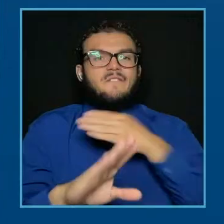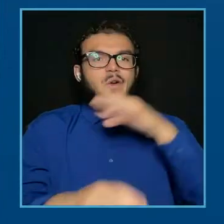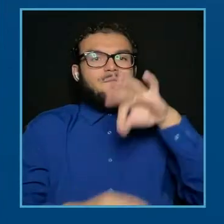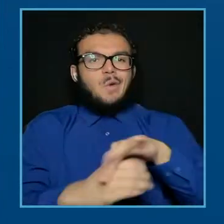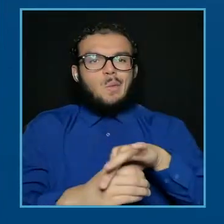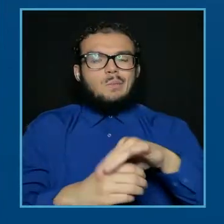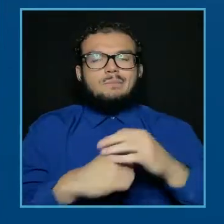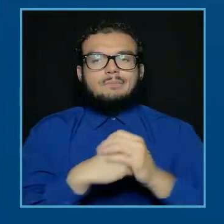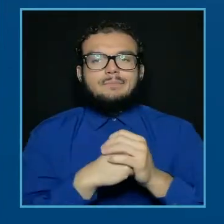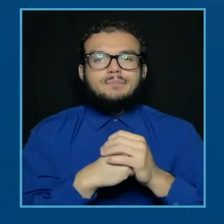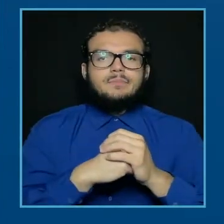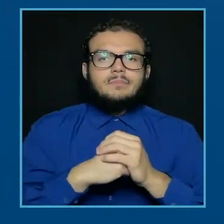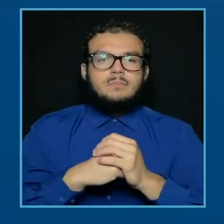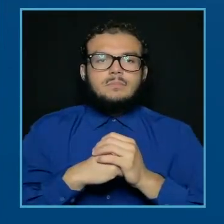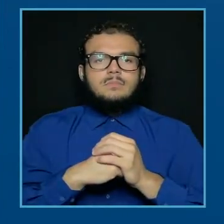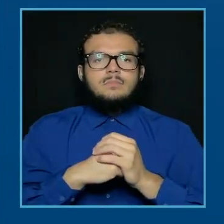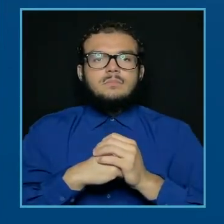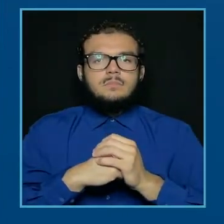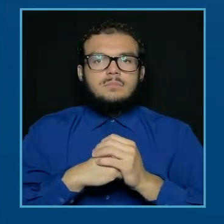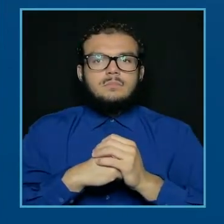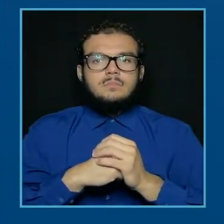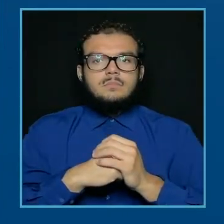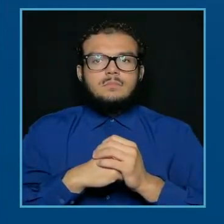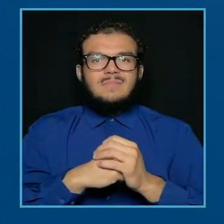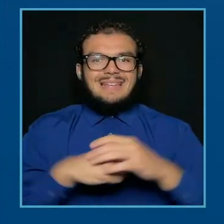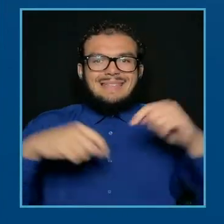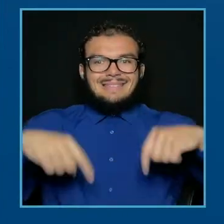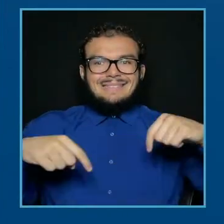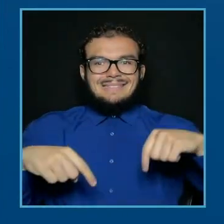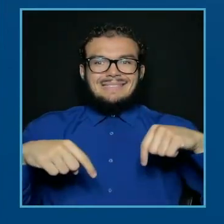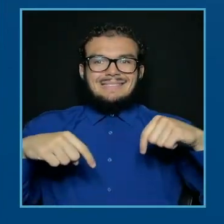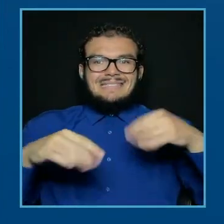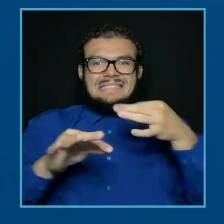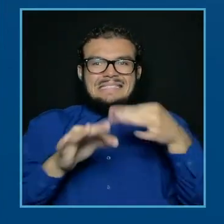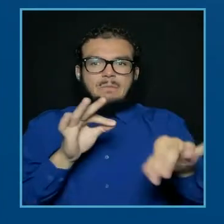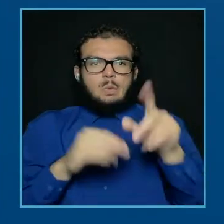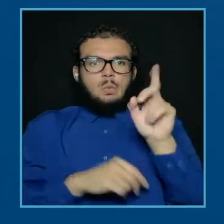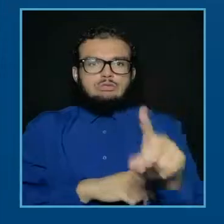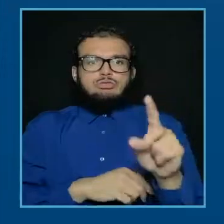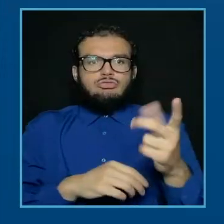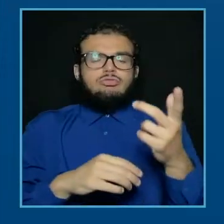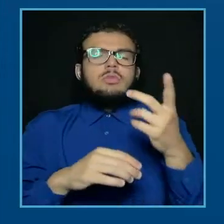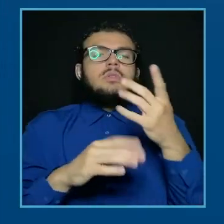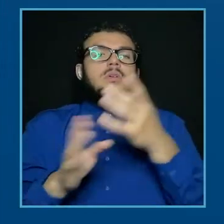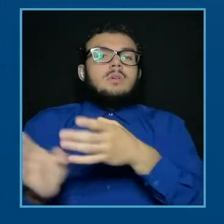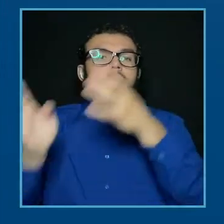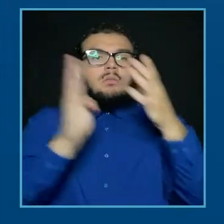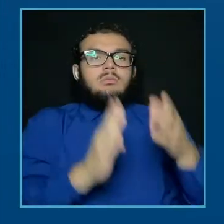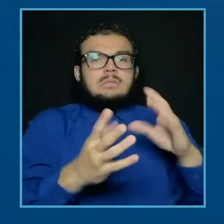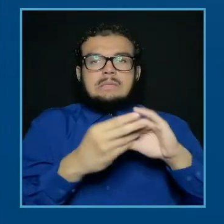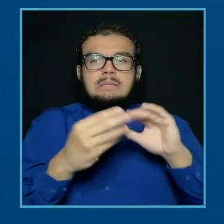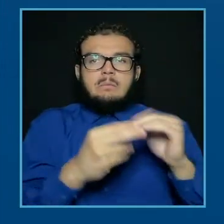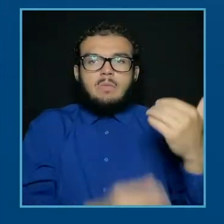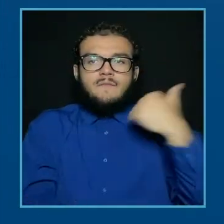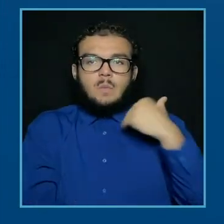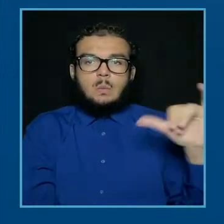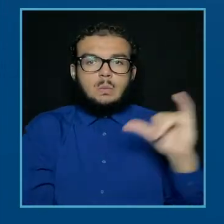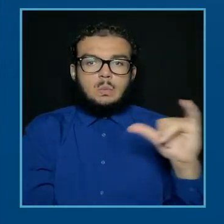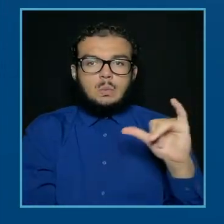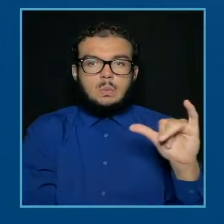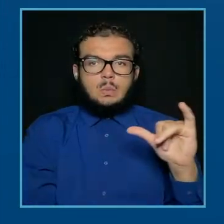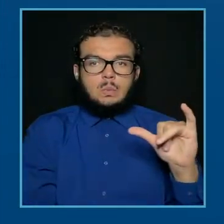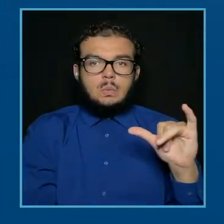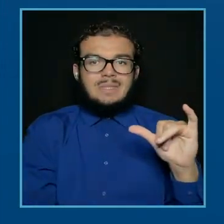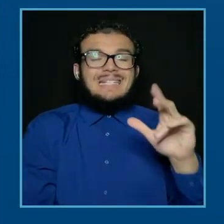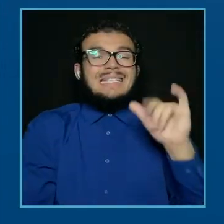cast. This is a simple question at the end of the day. And then, as I stated before, if we